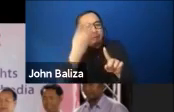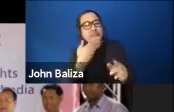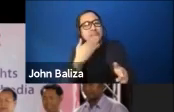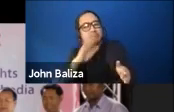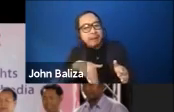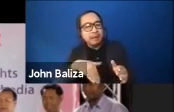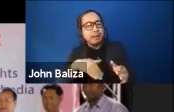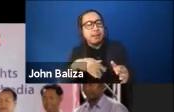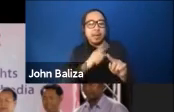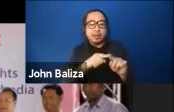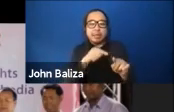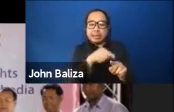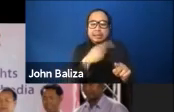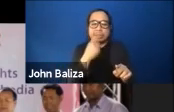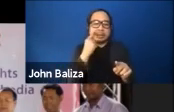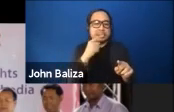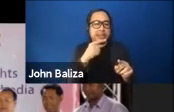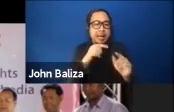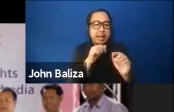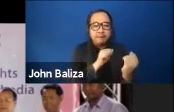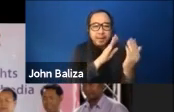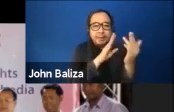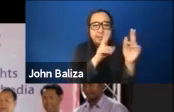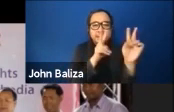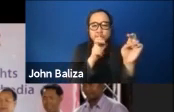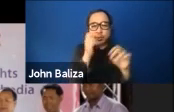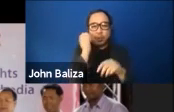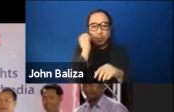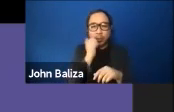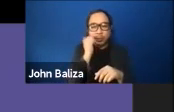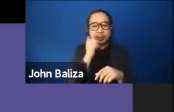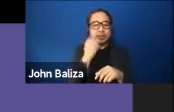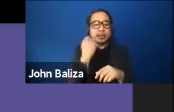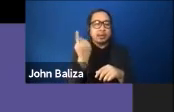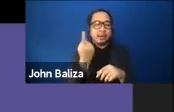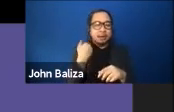issue, but we always have the other side of us.